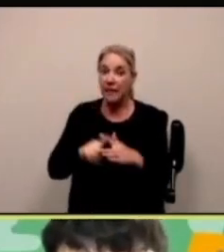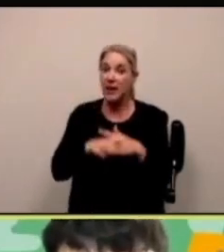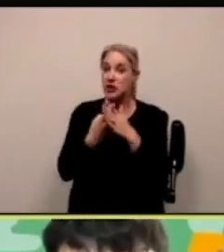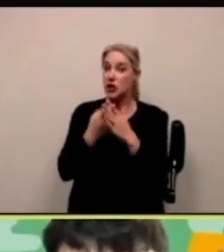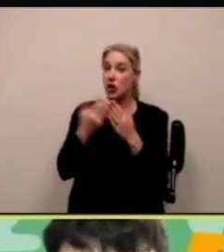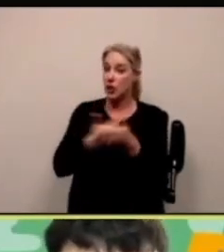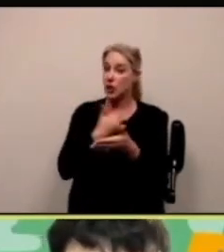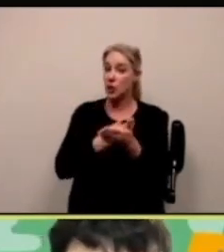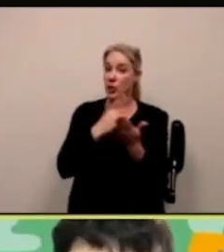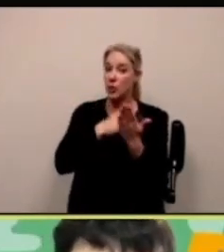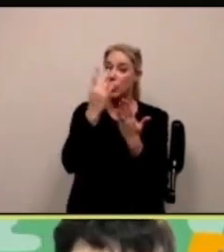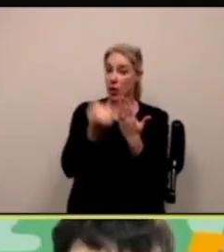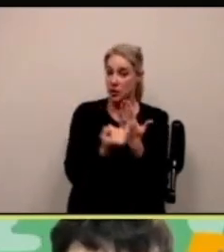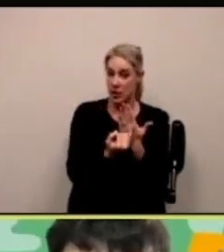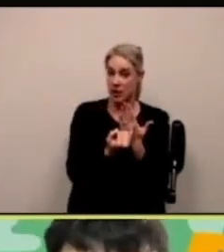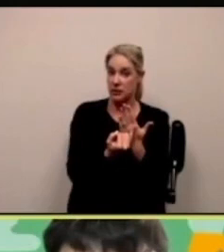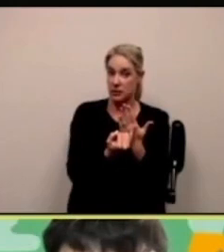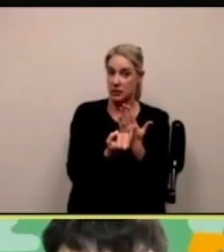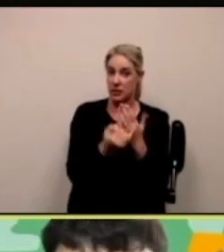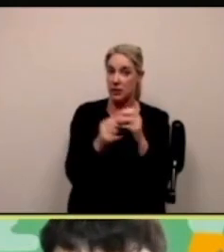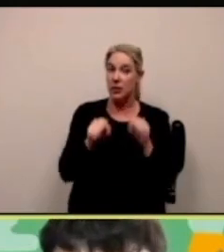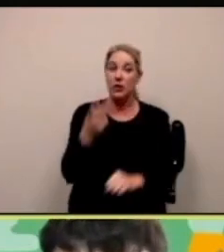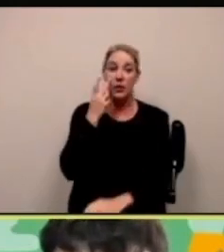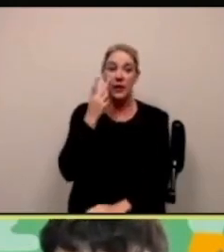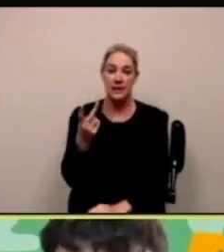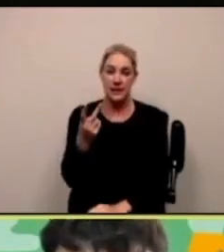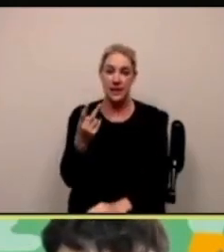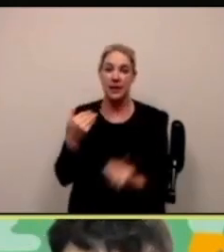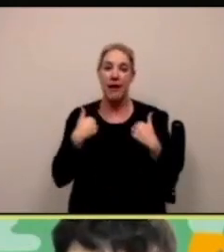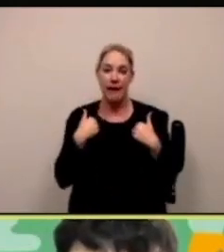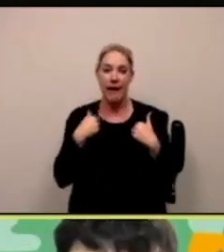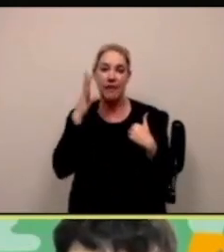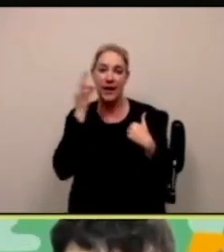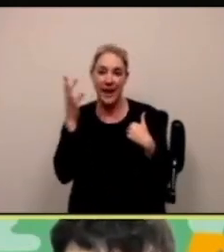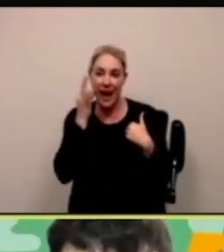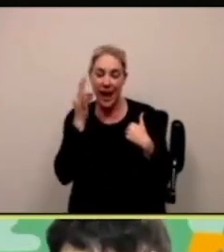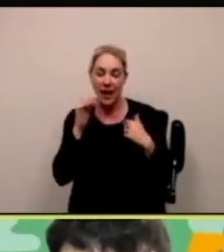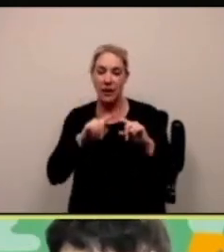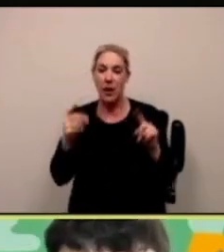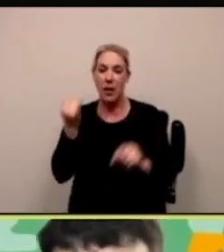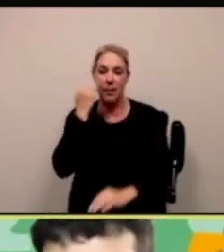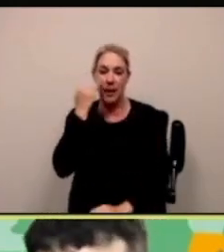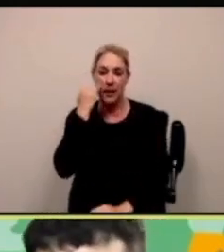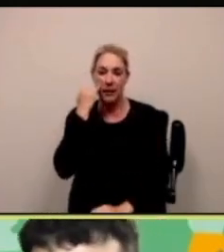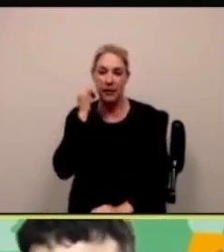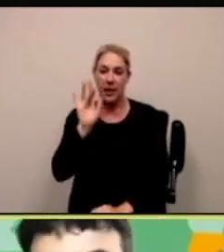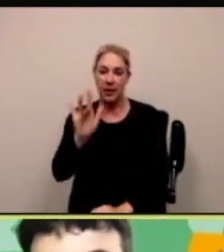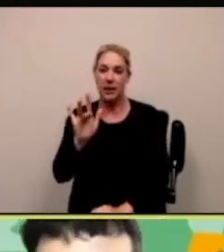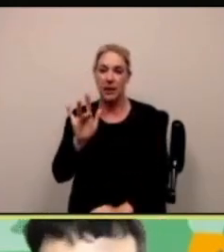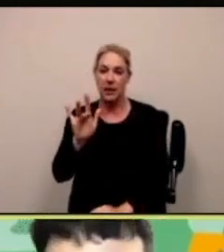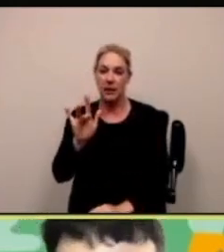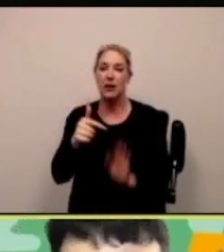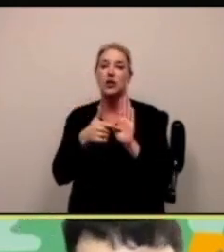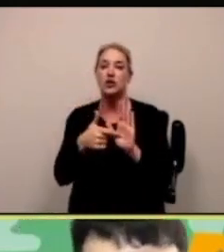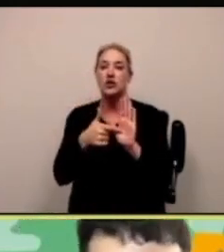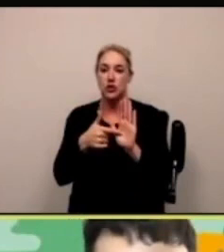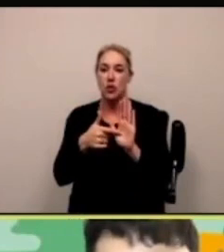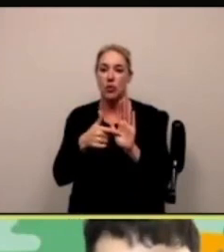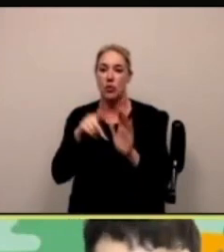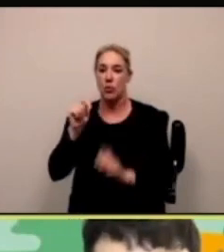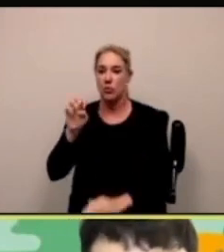project, you can see I have the cat here, but if I click show text, the sprite becomes text.